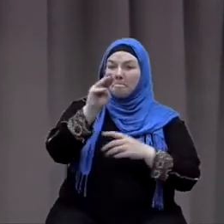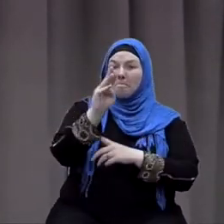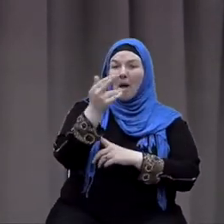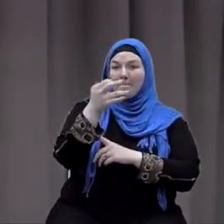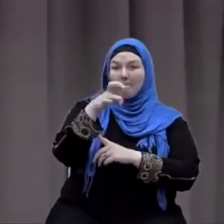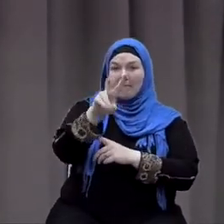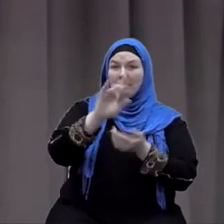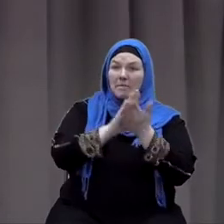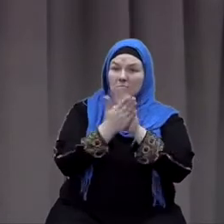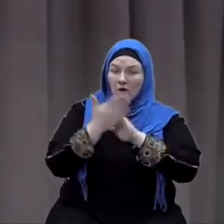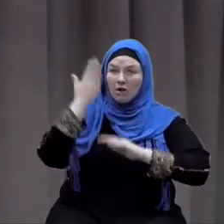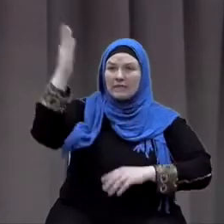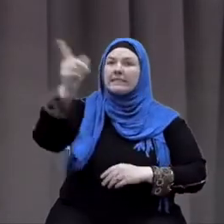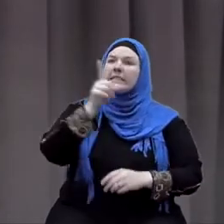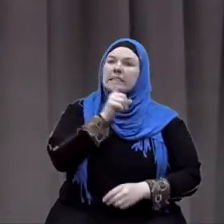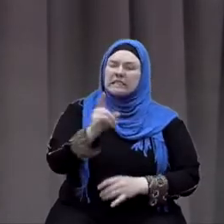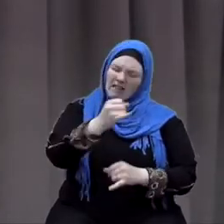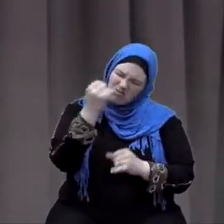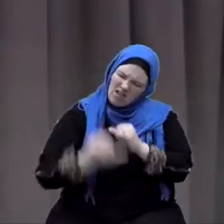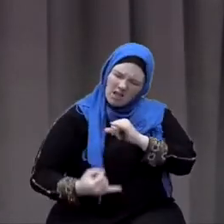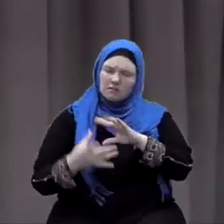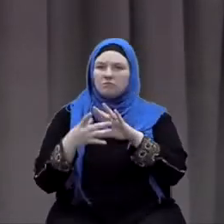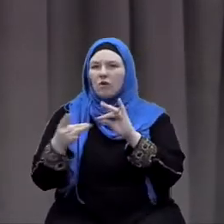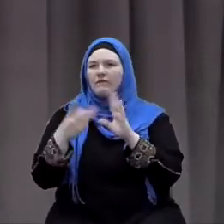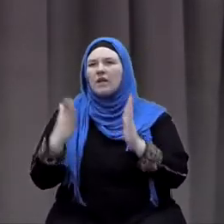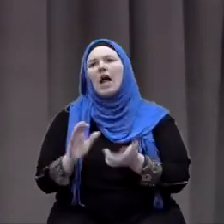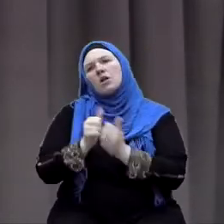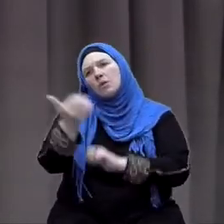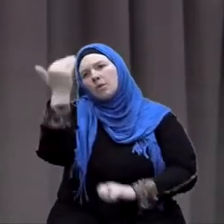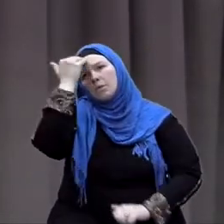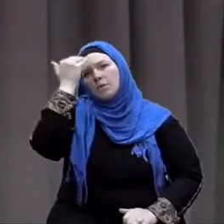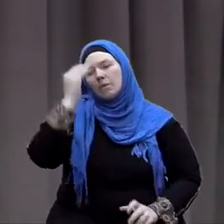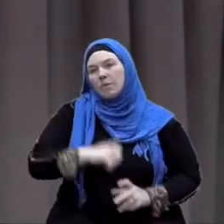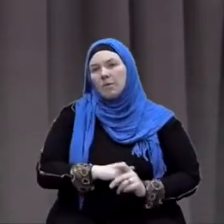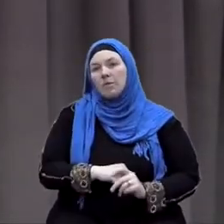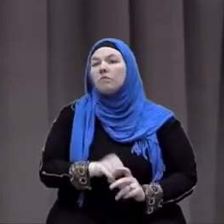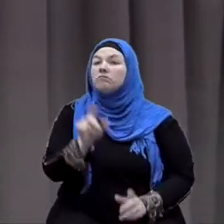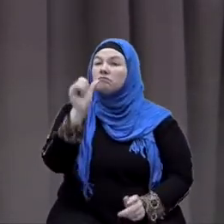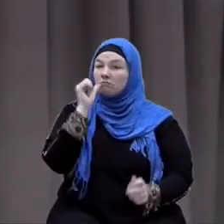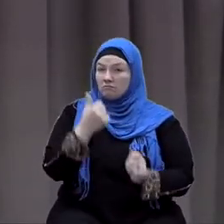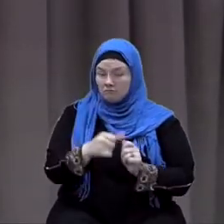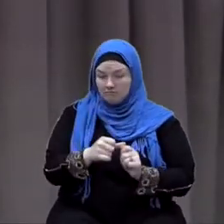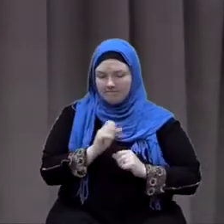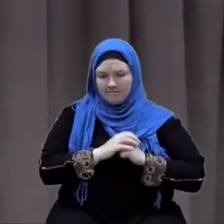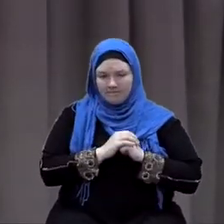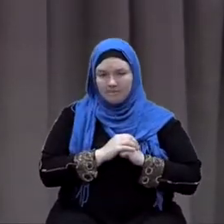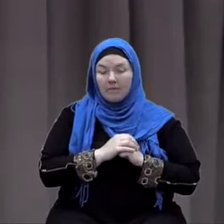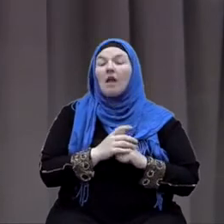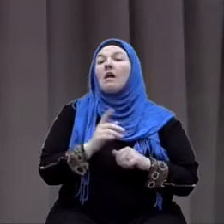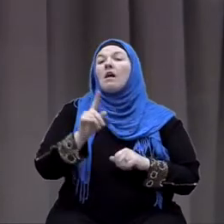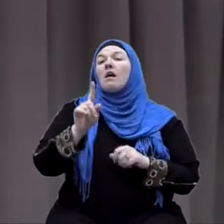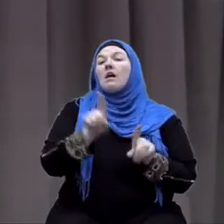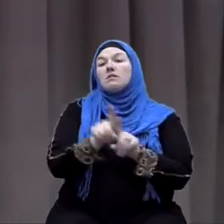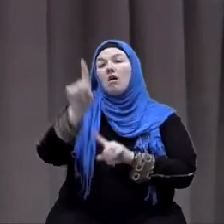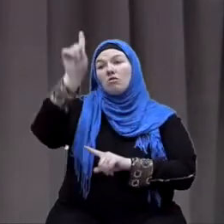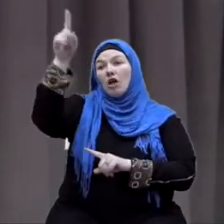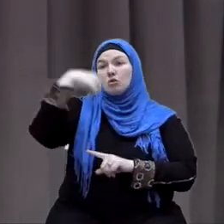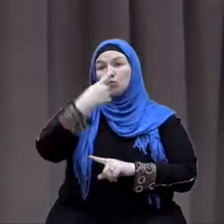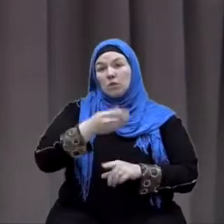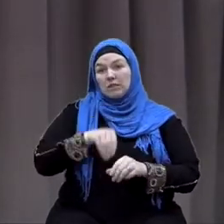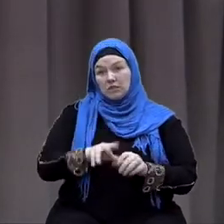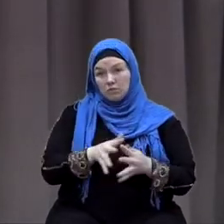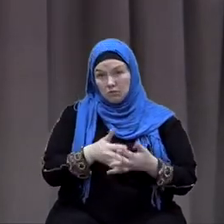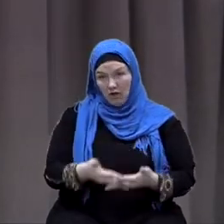Muhammad sallallahu alaihi wasallam is the last prophet? And mind you, as Allah has told us in the